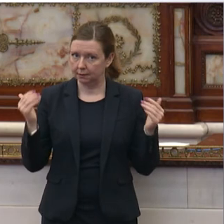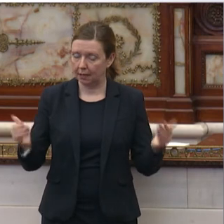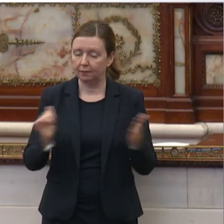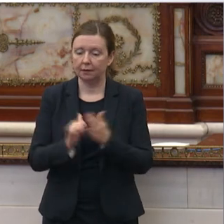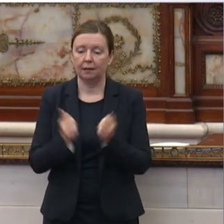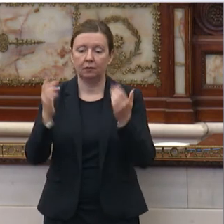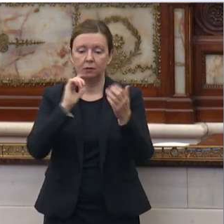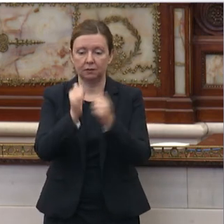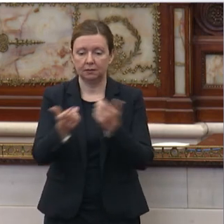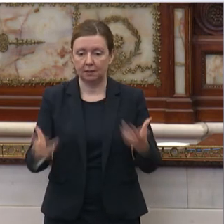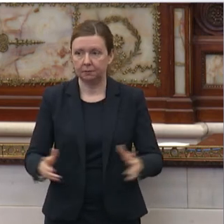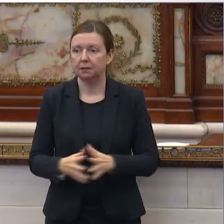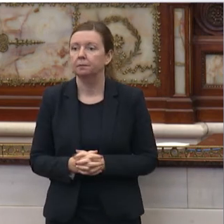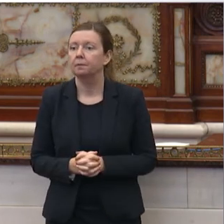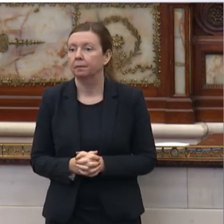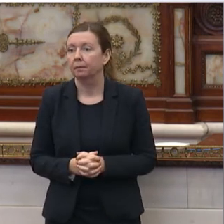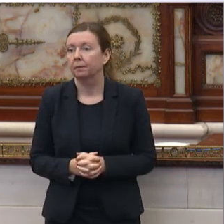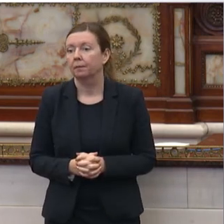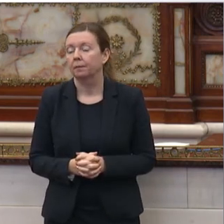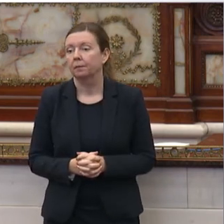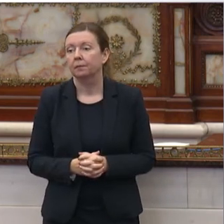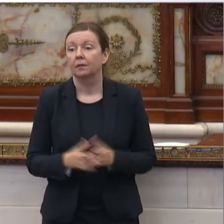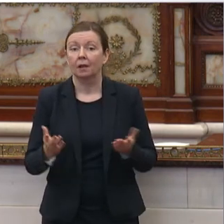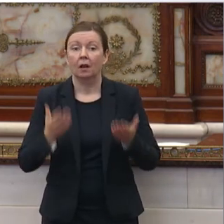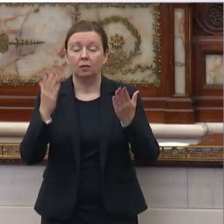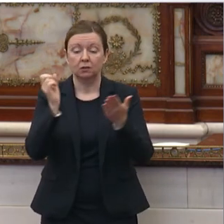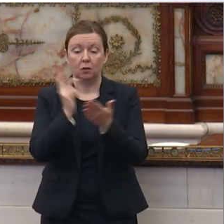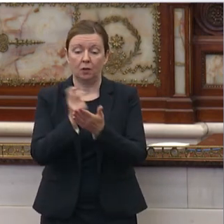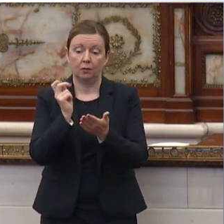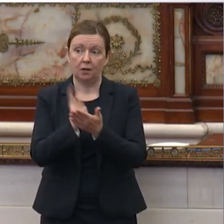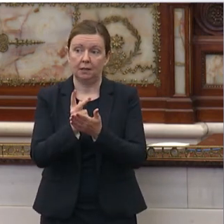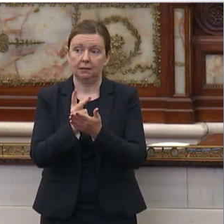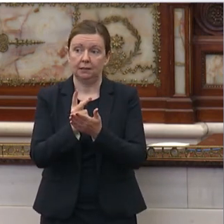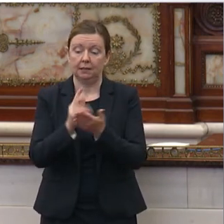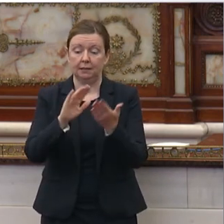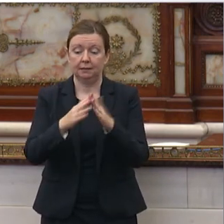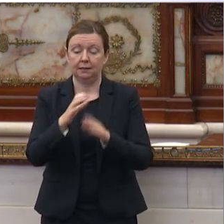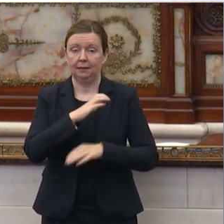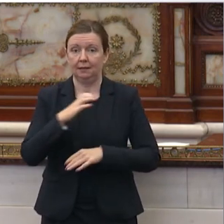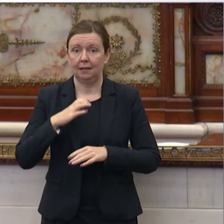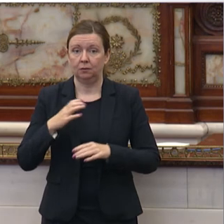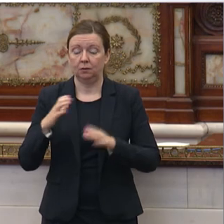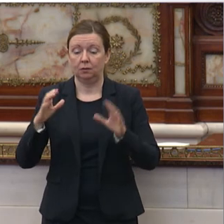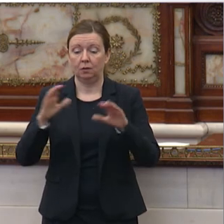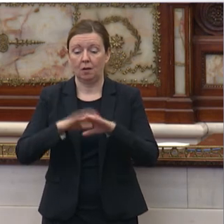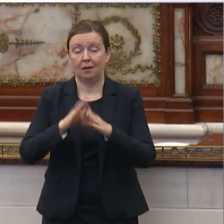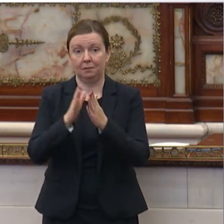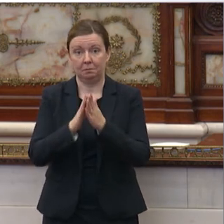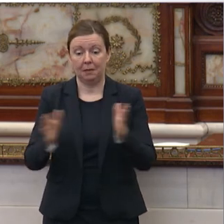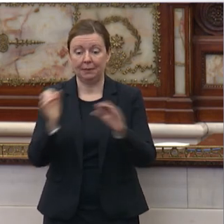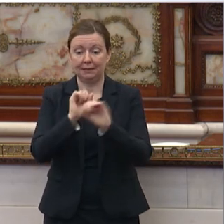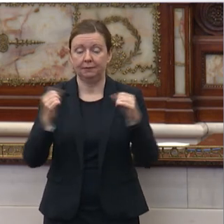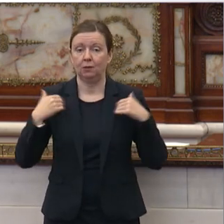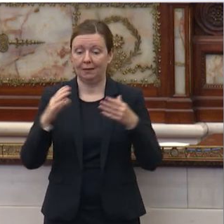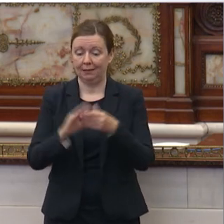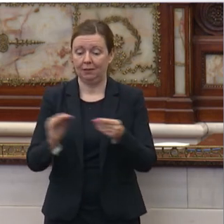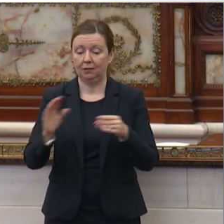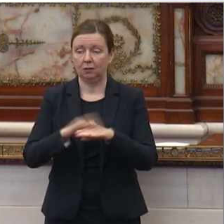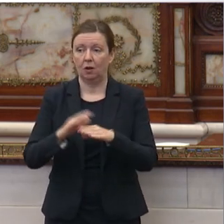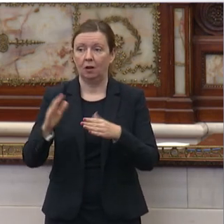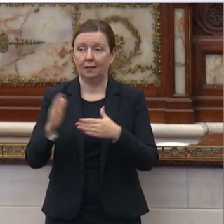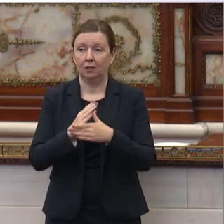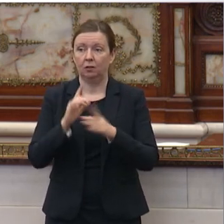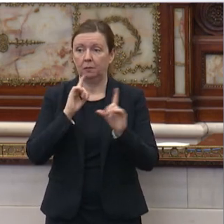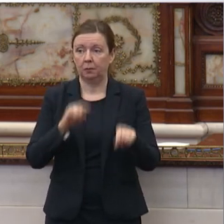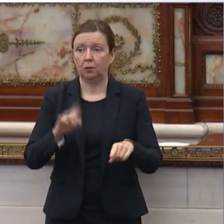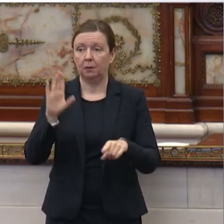that resolution is adopted. And a resolution authorizing the City Council Committee on Public Safety to hold public hearings on the interim report